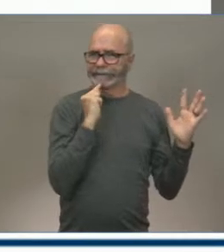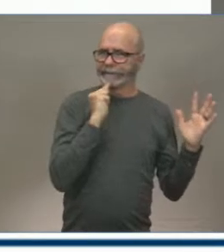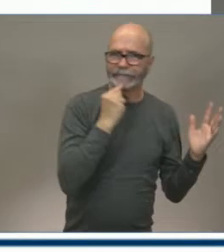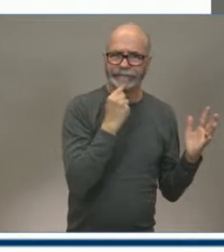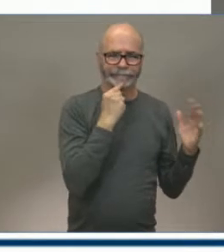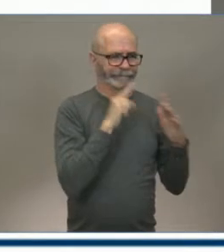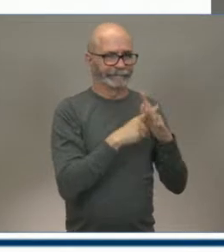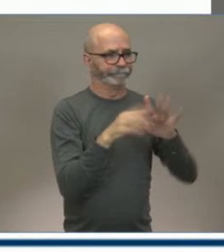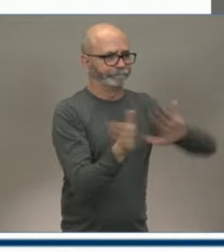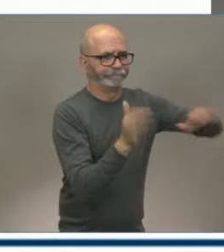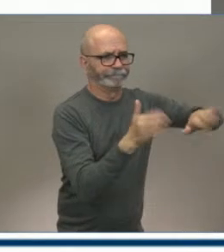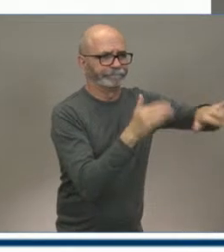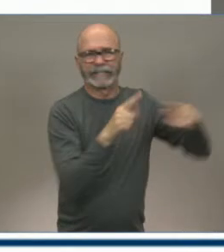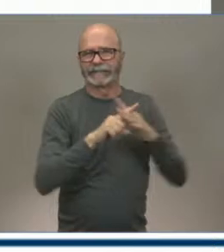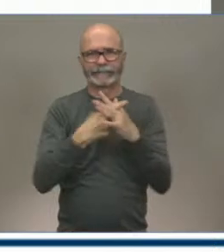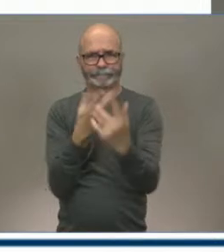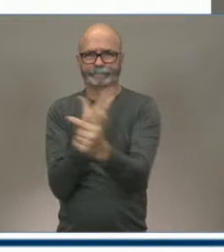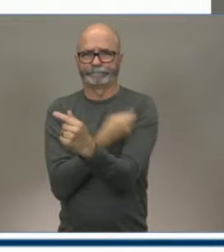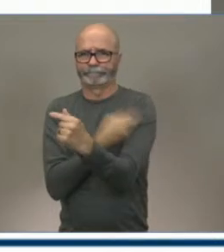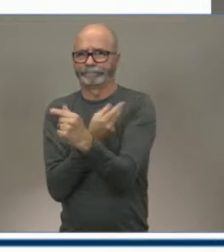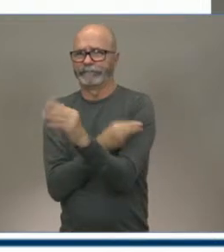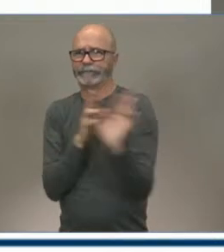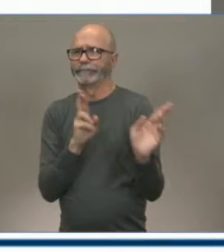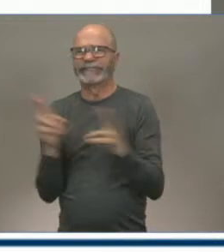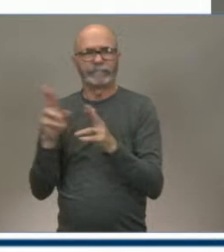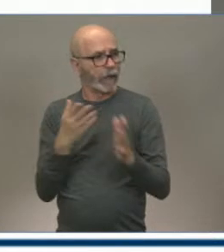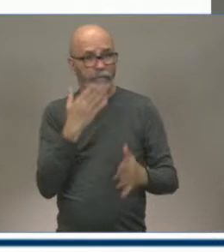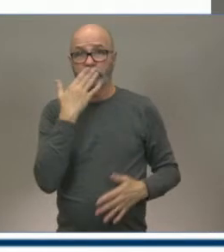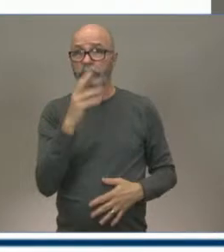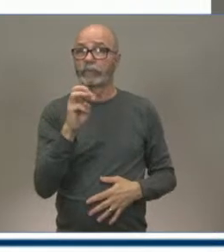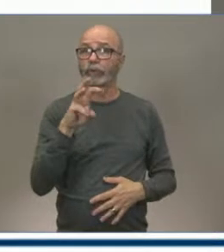they can. So it's good news that